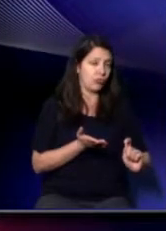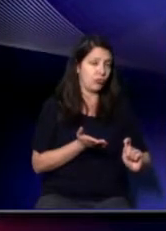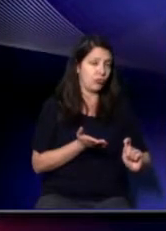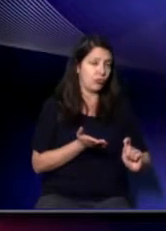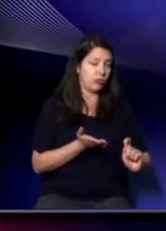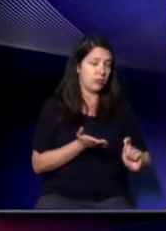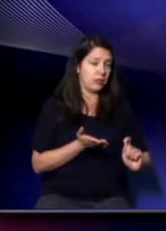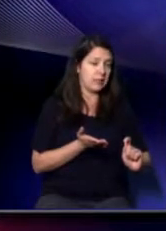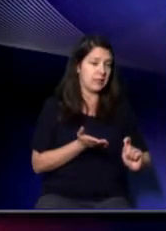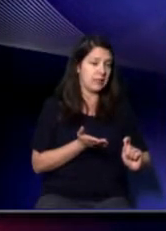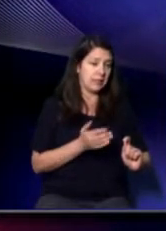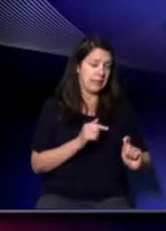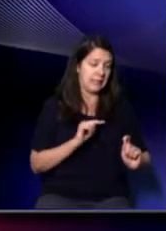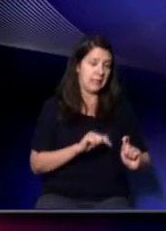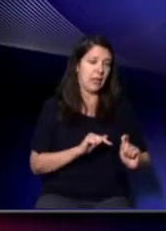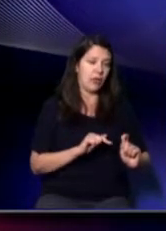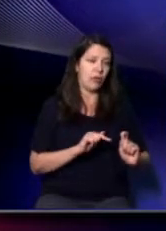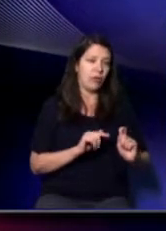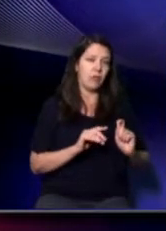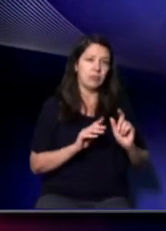so the secretary would be the other option.